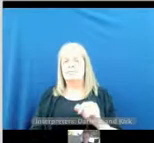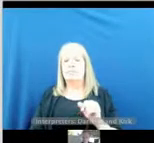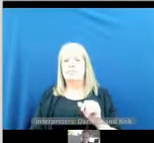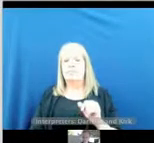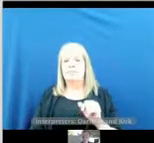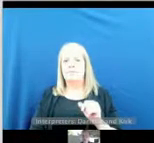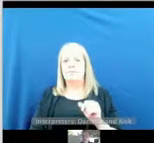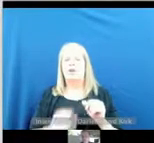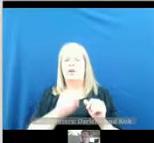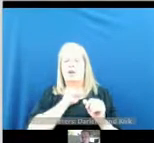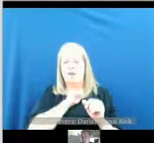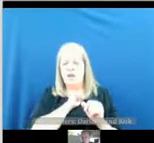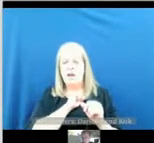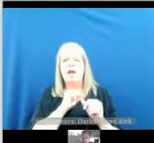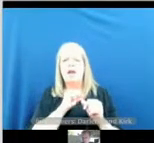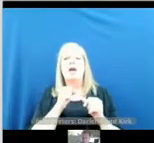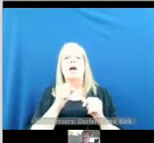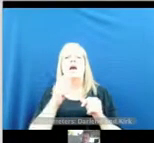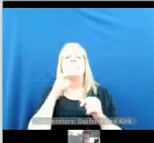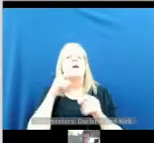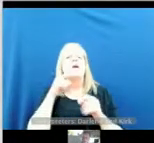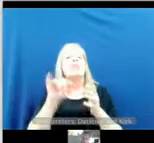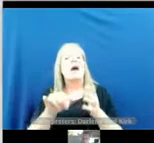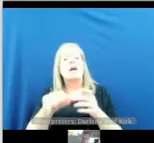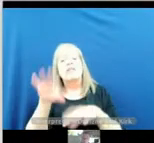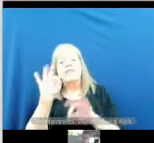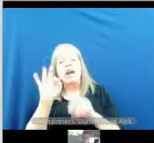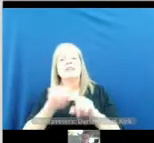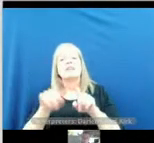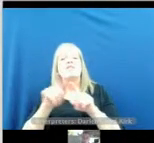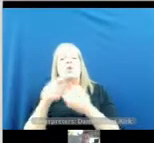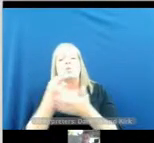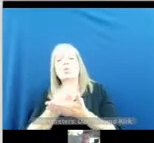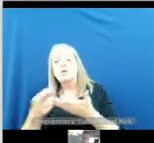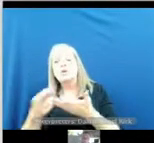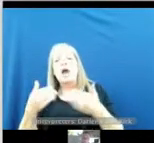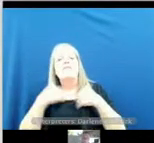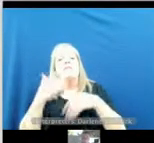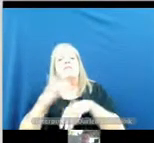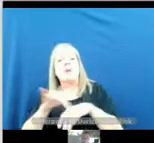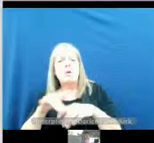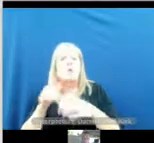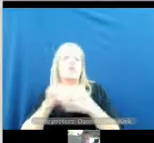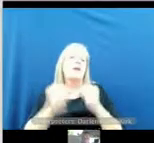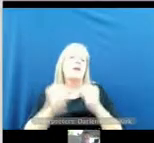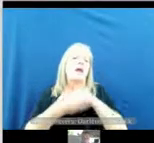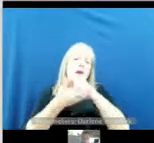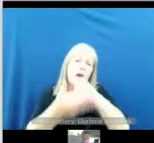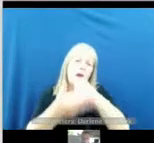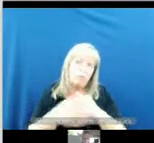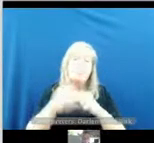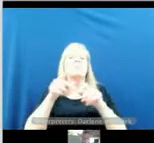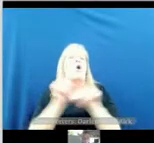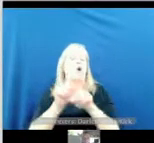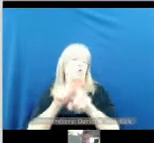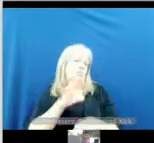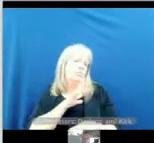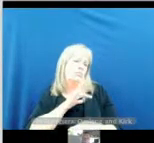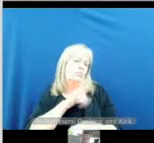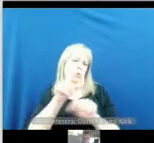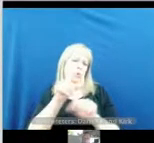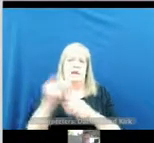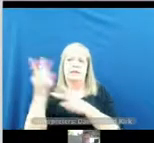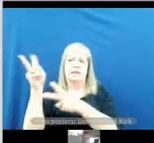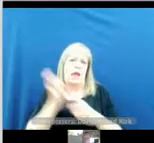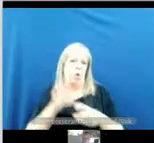in terms of resources that are available, how can they assist. There's information there also that can be downloaded for your use. And also just to be